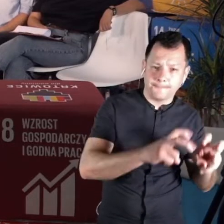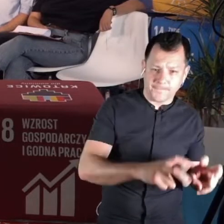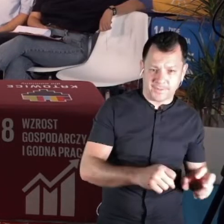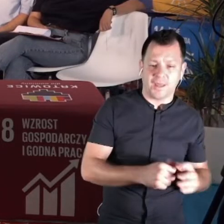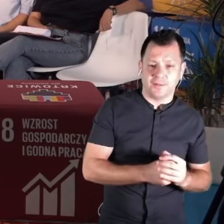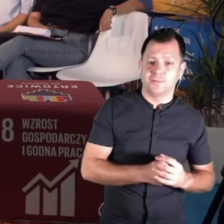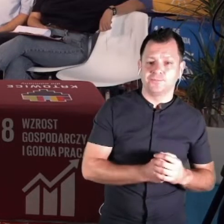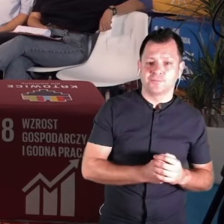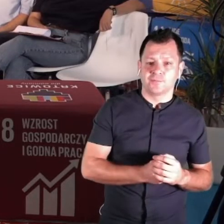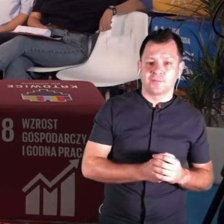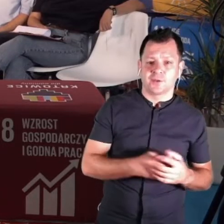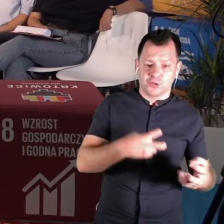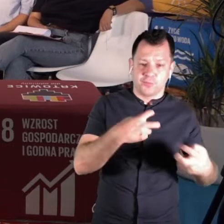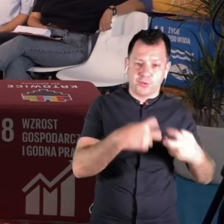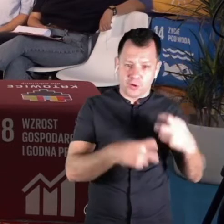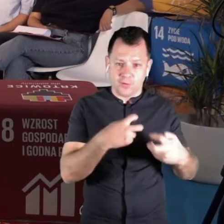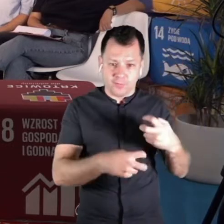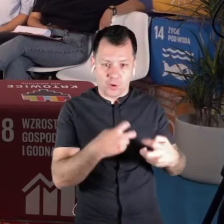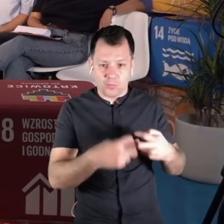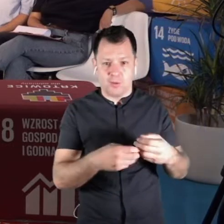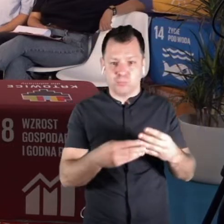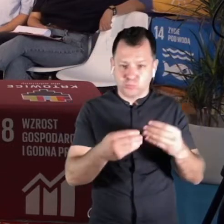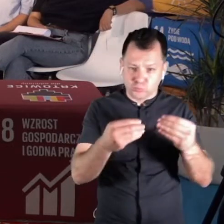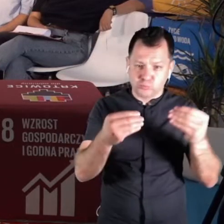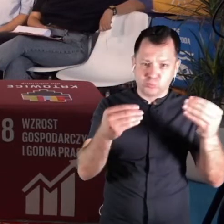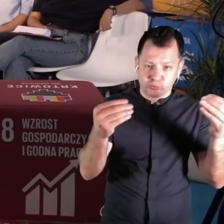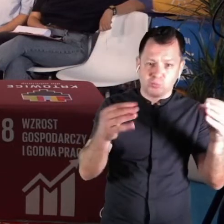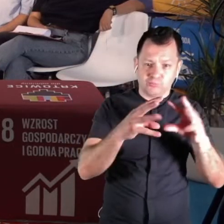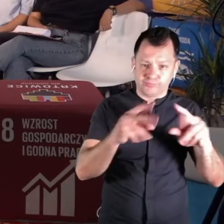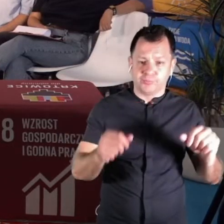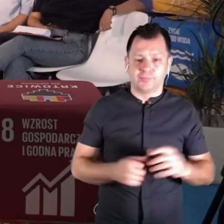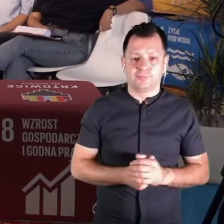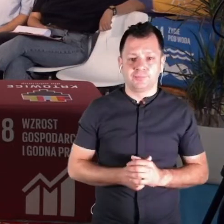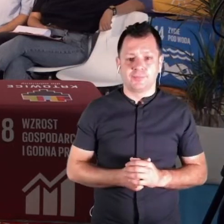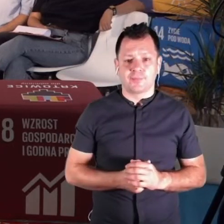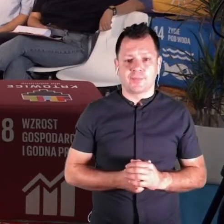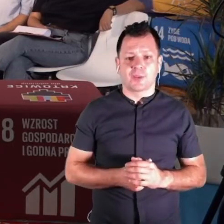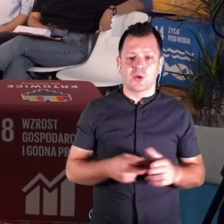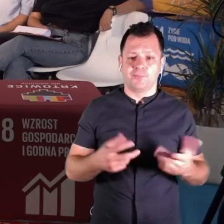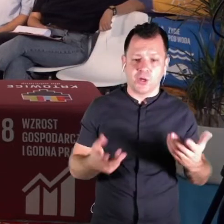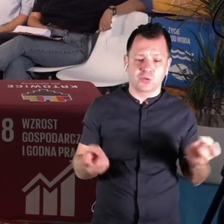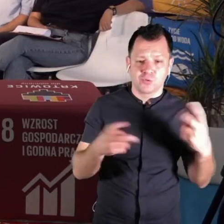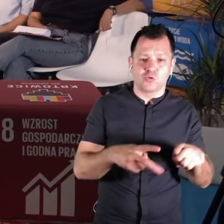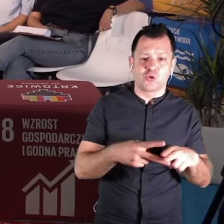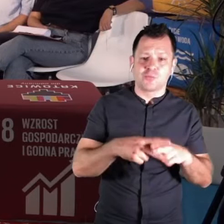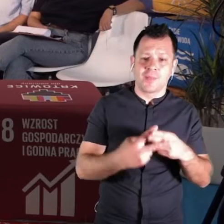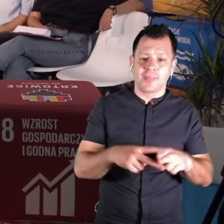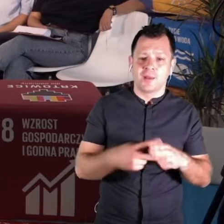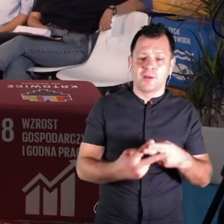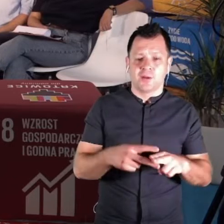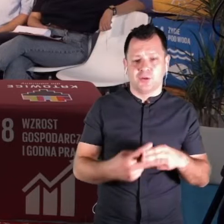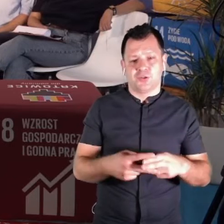put it a lot of tools and guidance so they can really use it. The next step, what was important,